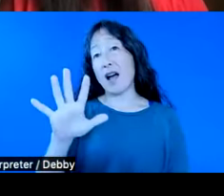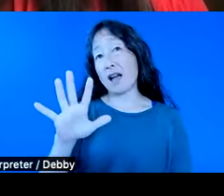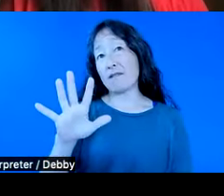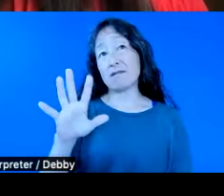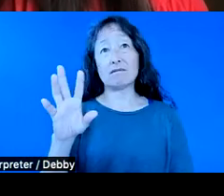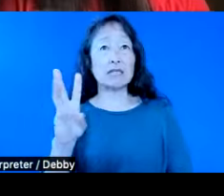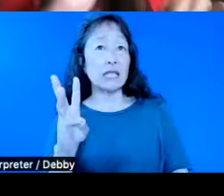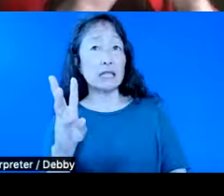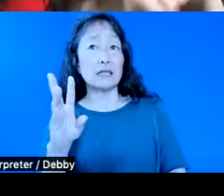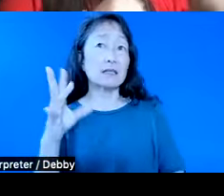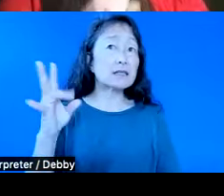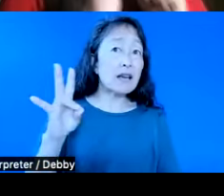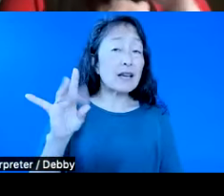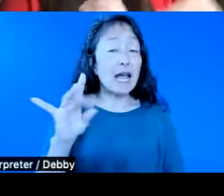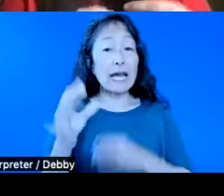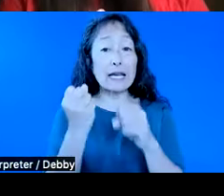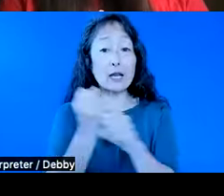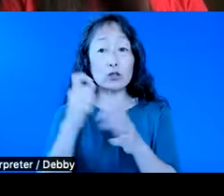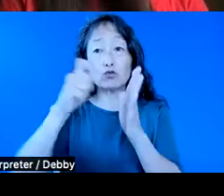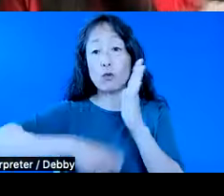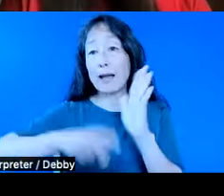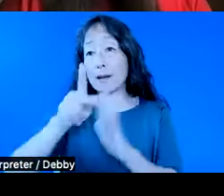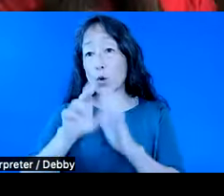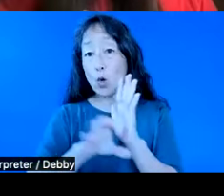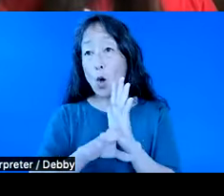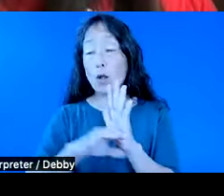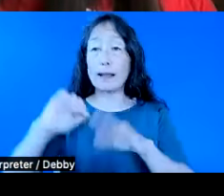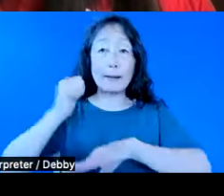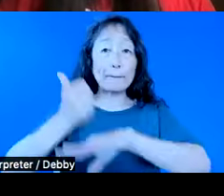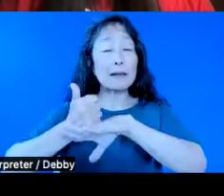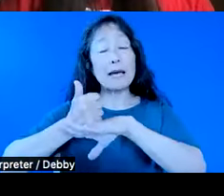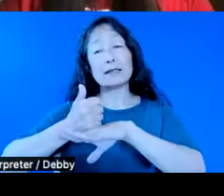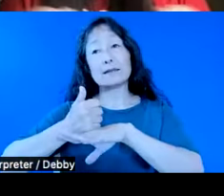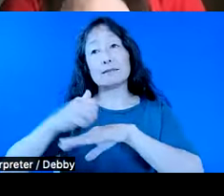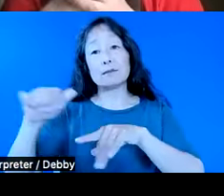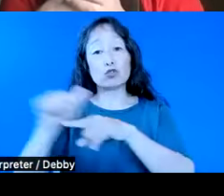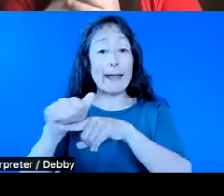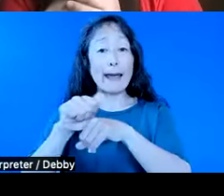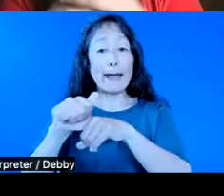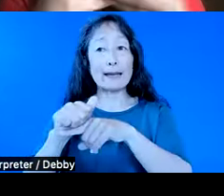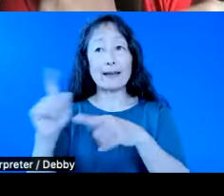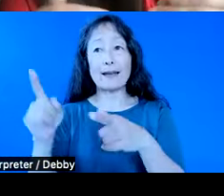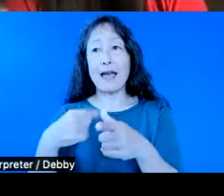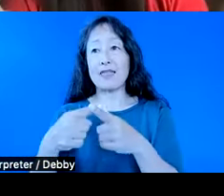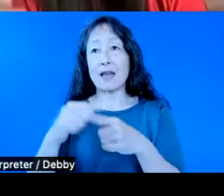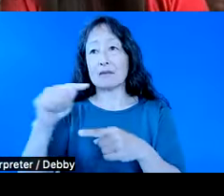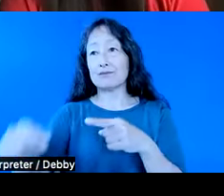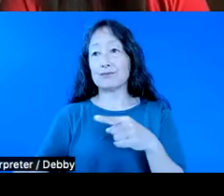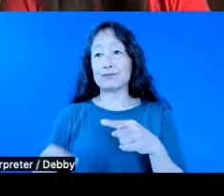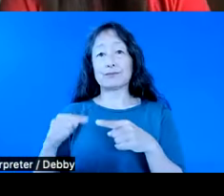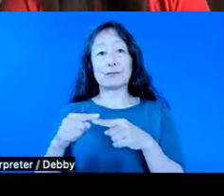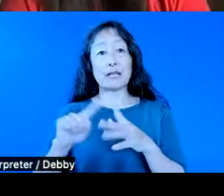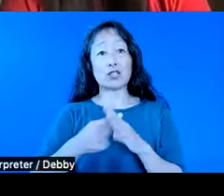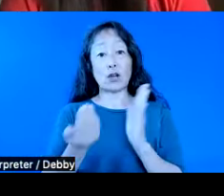a protocol. They would implement, they do some trainings on it, and then they would just start over again. But it didn't really feel that much was really